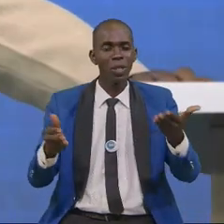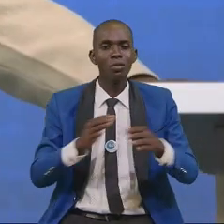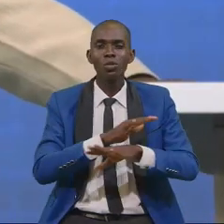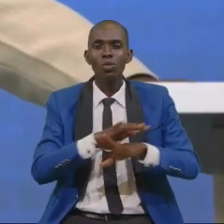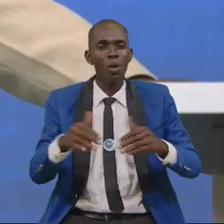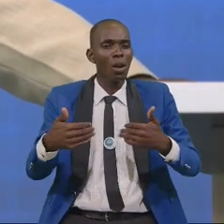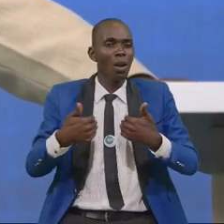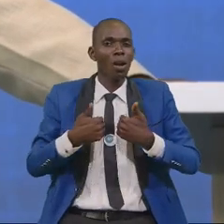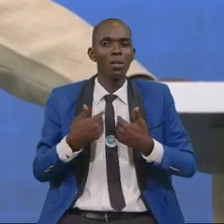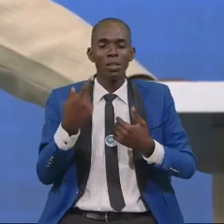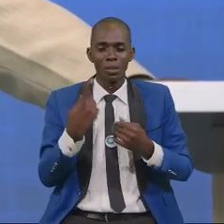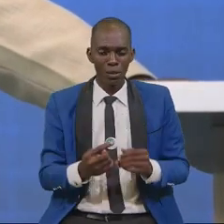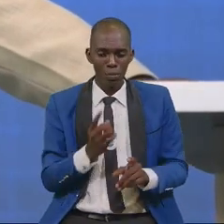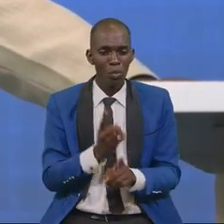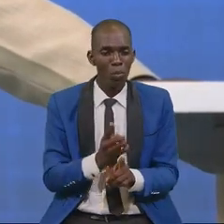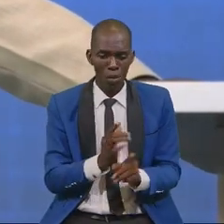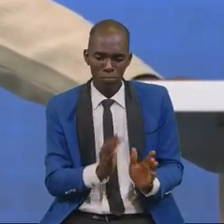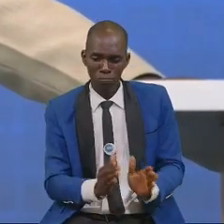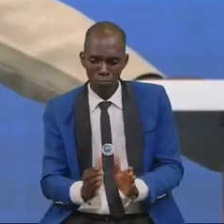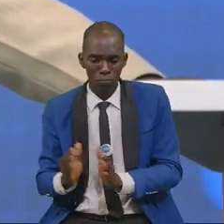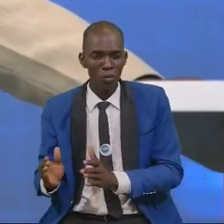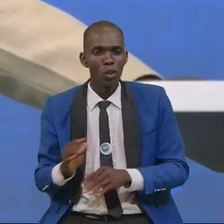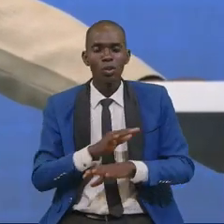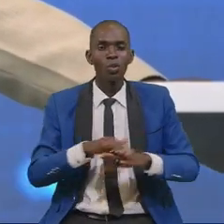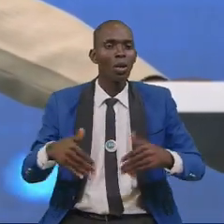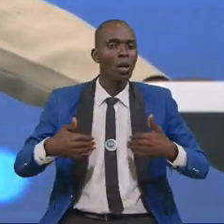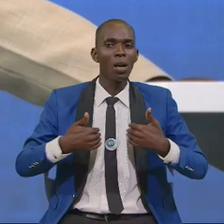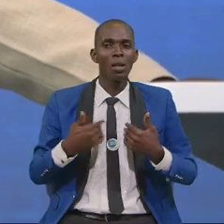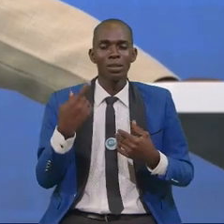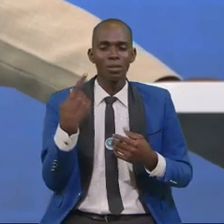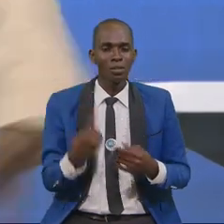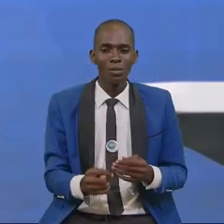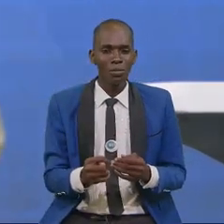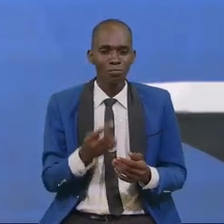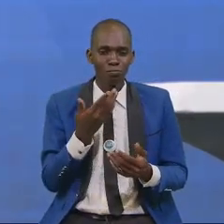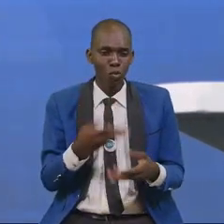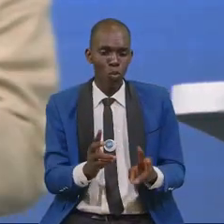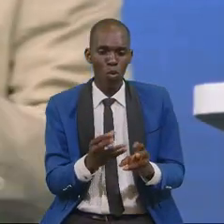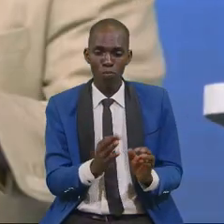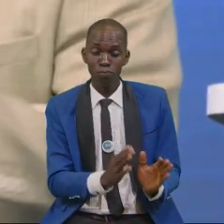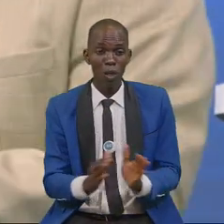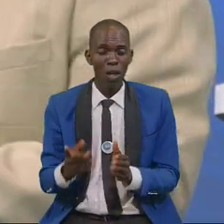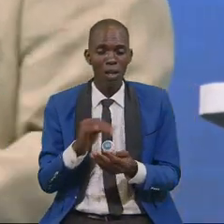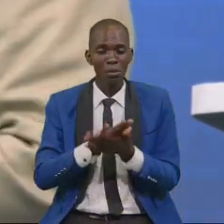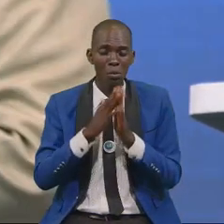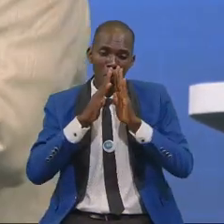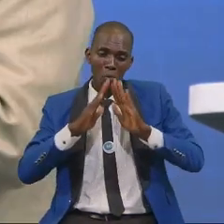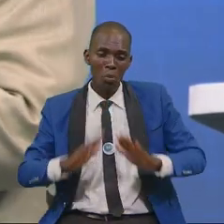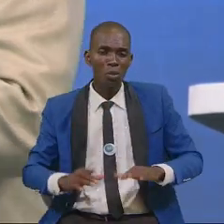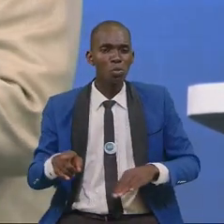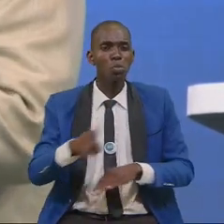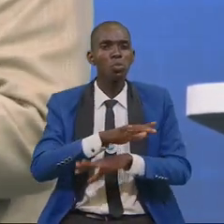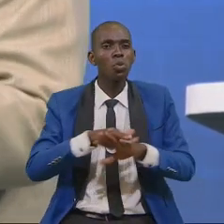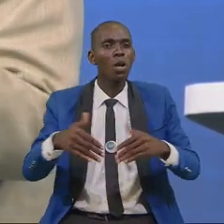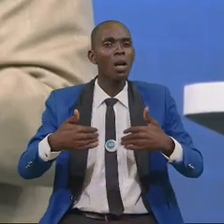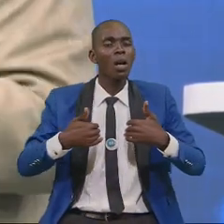the orderliness. They do not have the serenity and the peace. They do not have